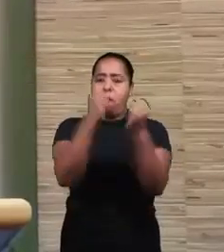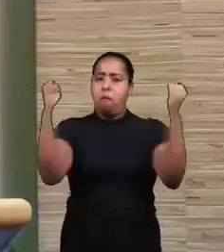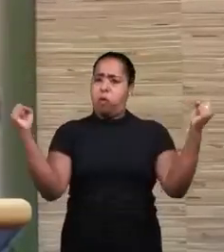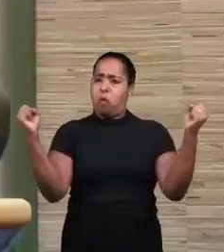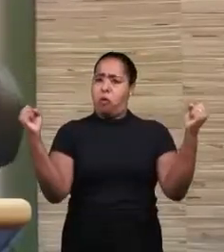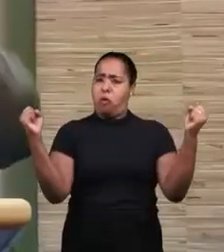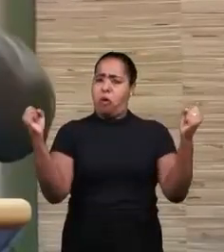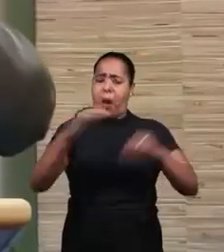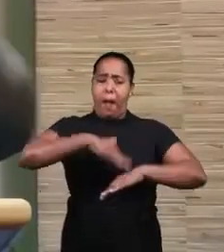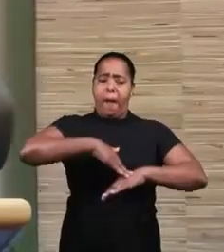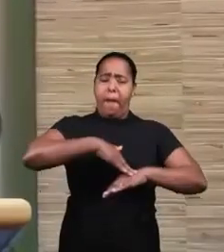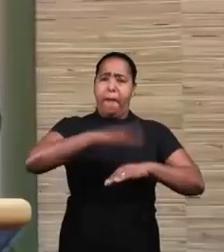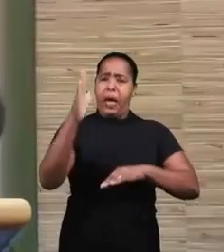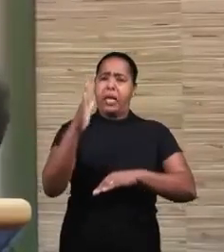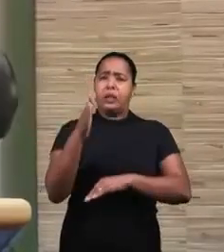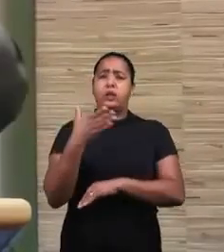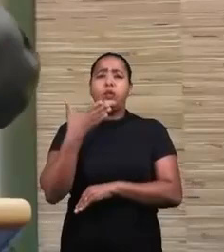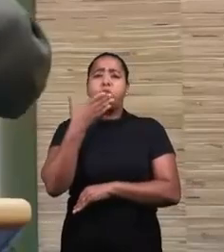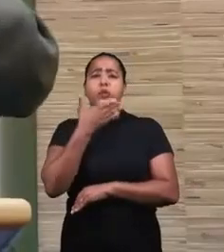what is stronger than a lion?